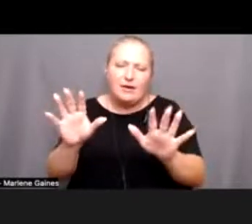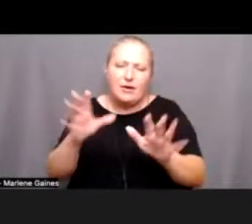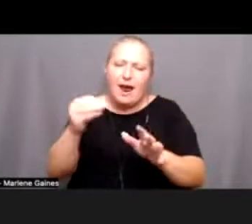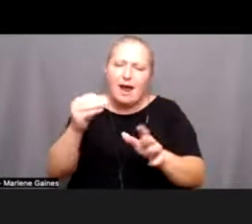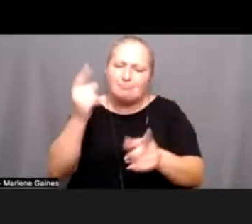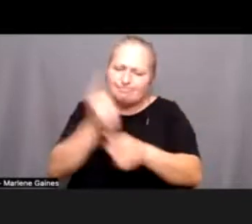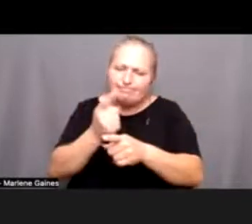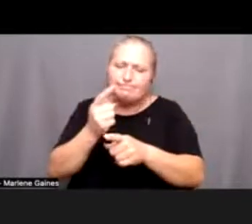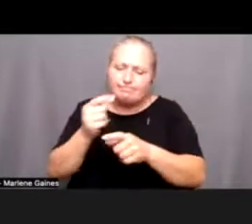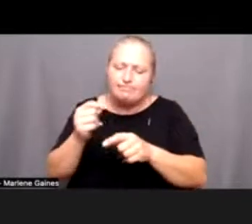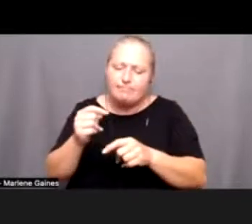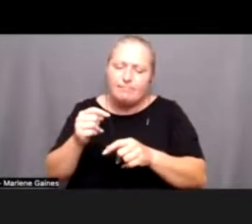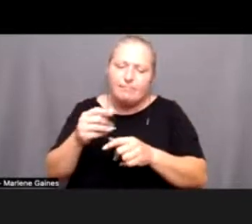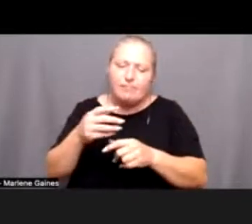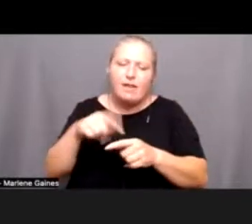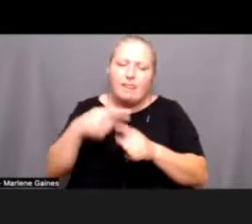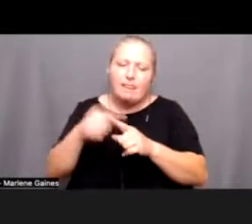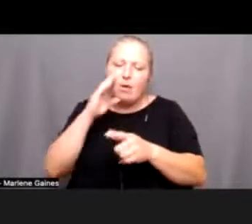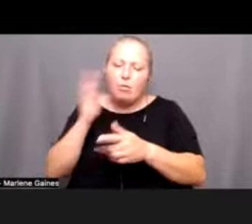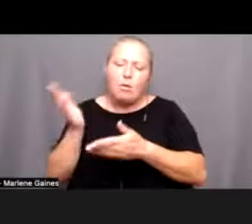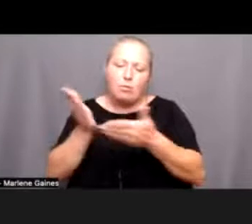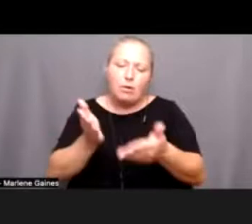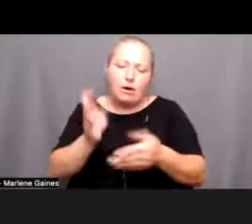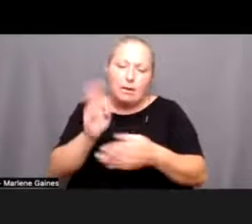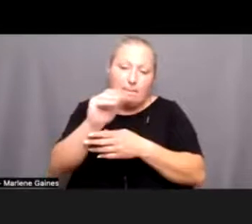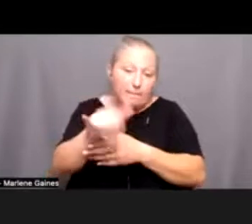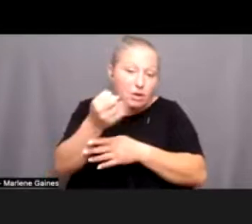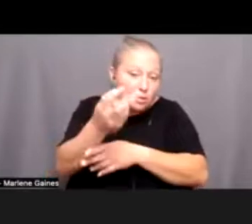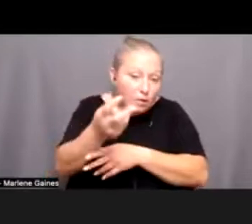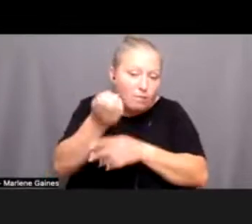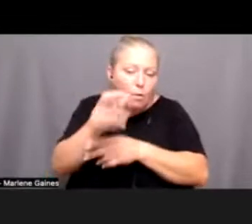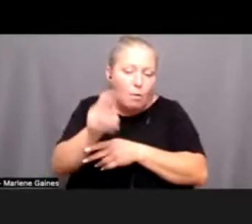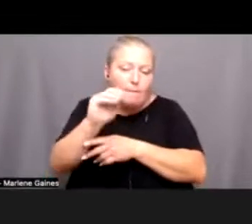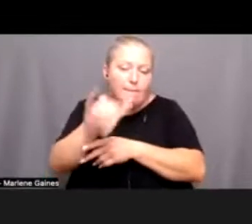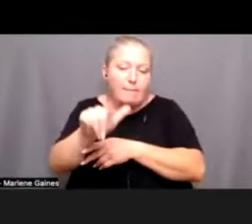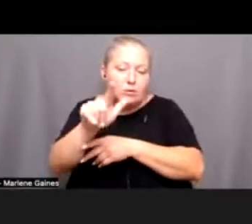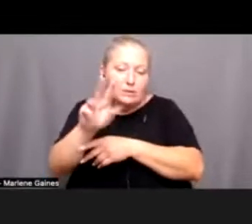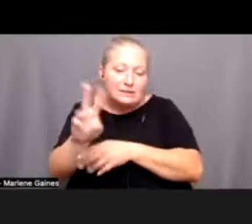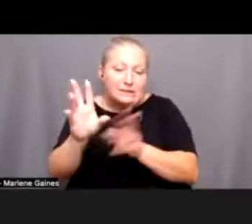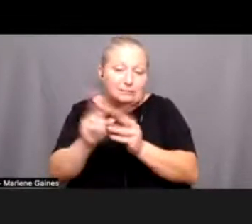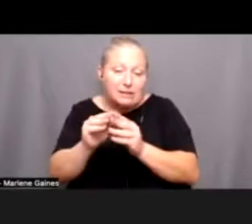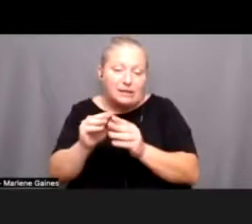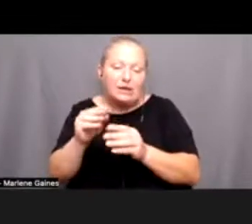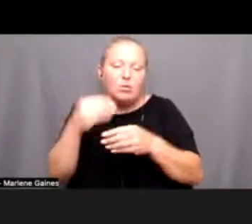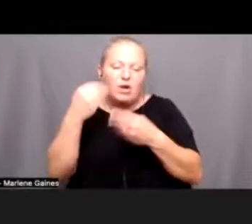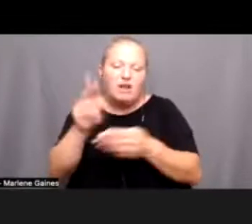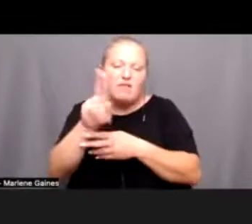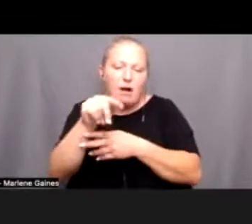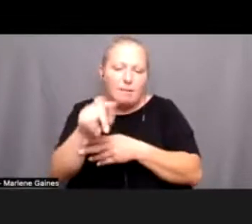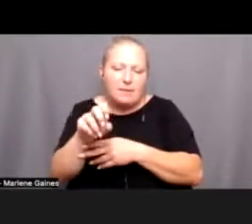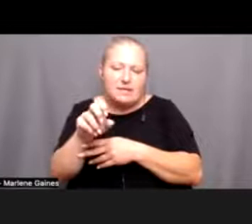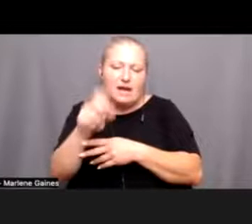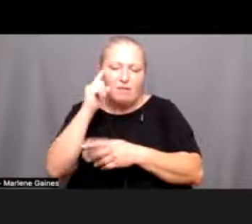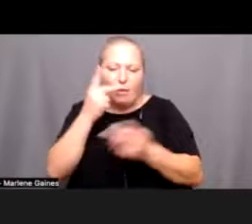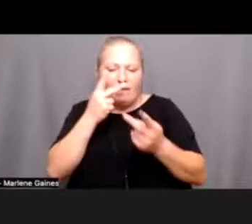accurate, basically, and then bring it back to either the May 12th or the May 26th meeting of the board with some updates on that